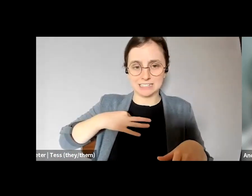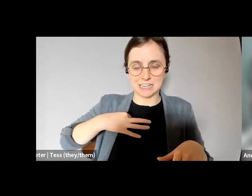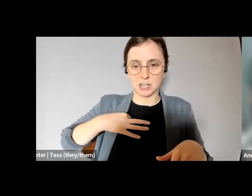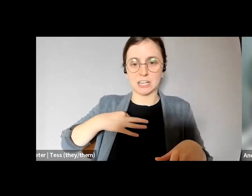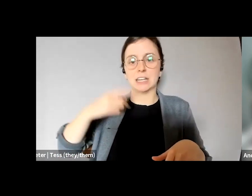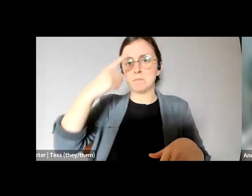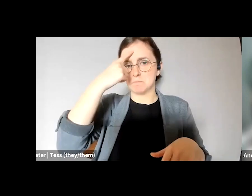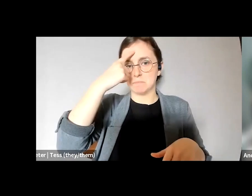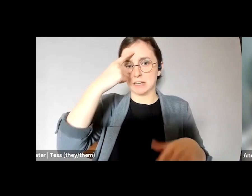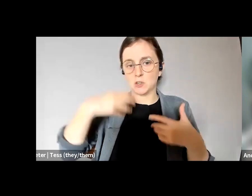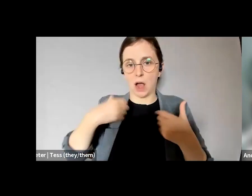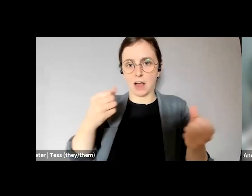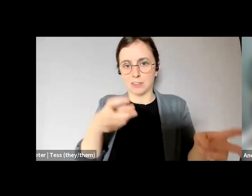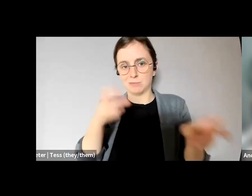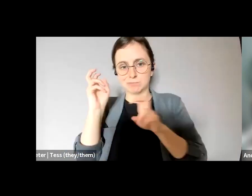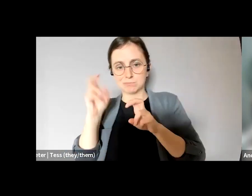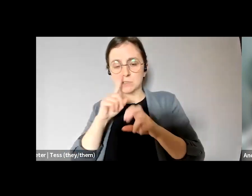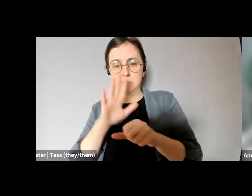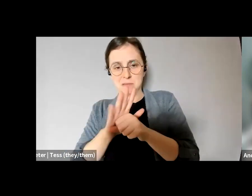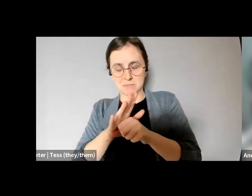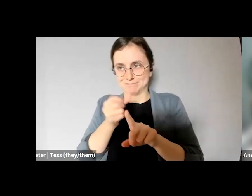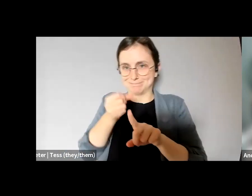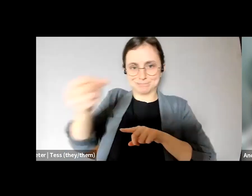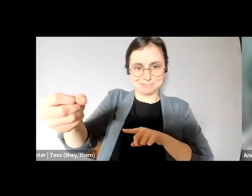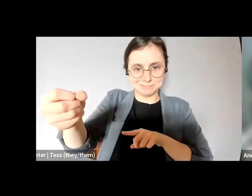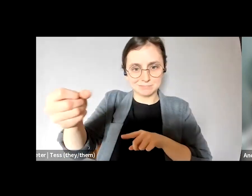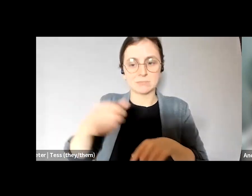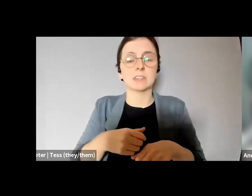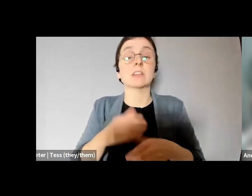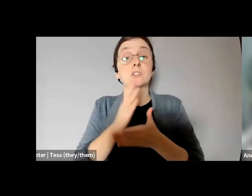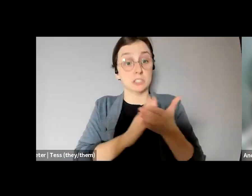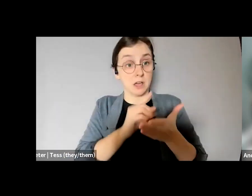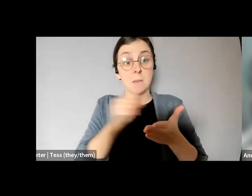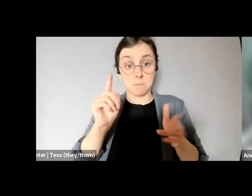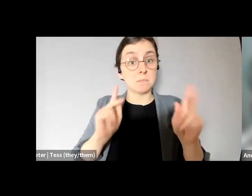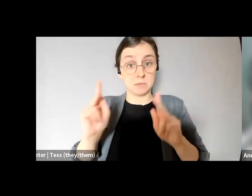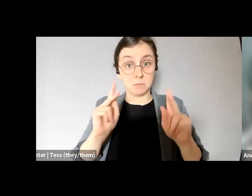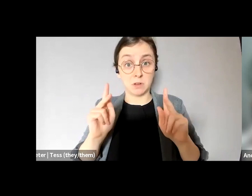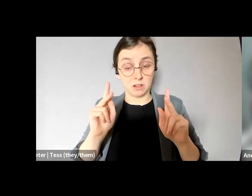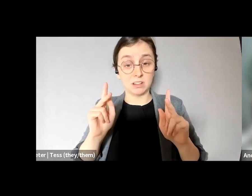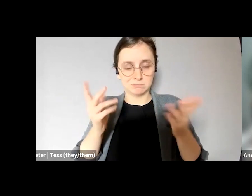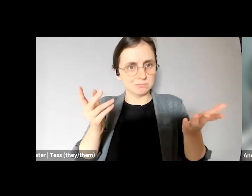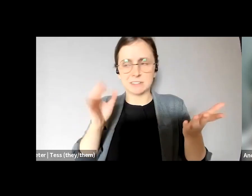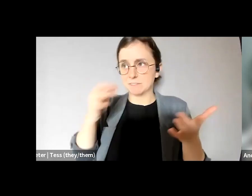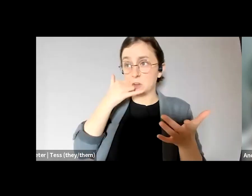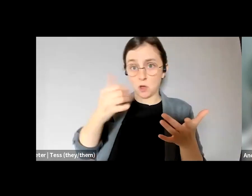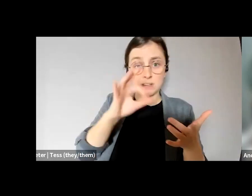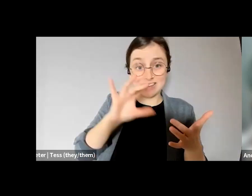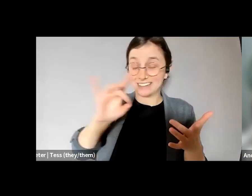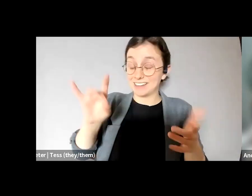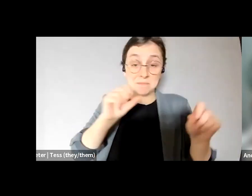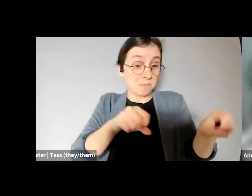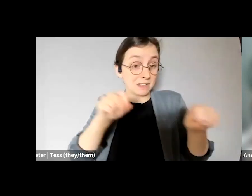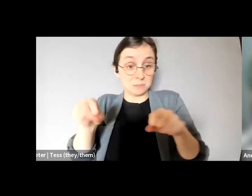There are likely individuals who would expect that that could be a result of calling, and they want to prevent